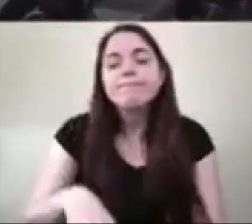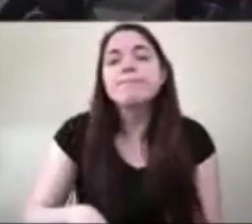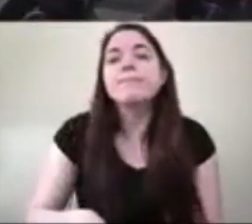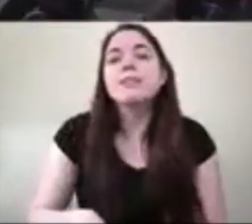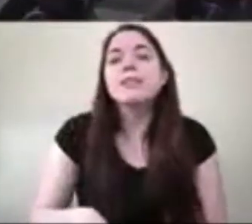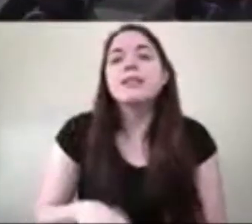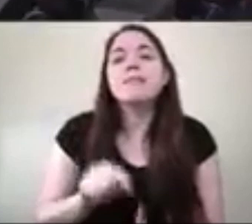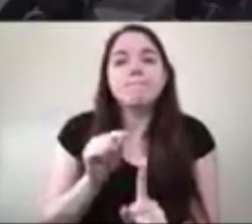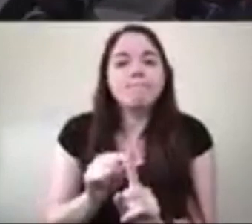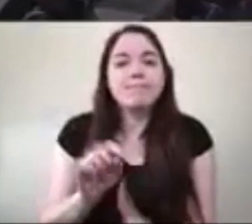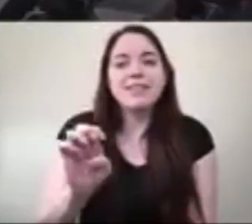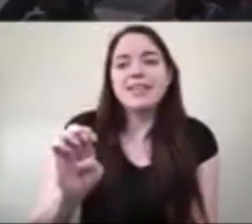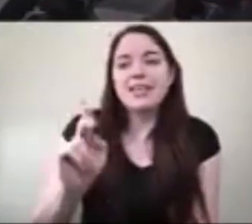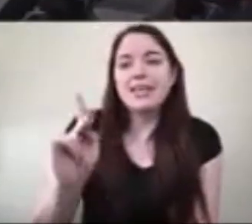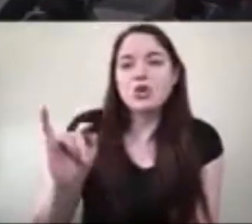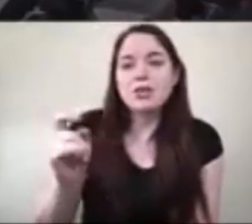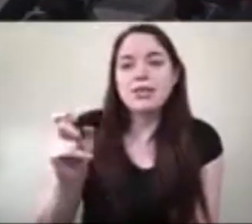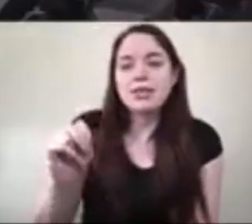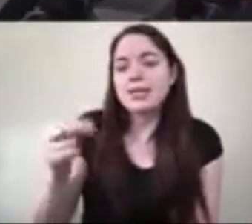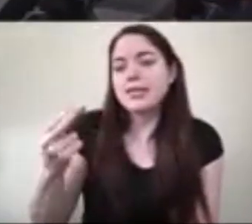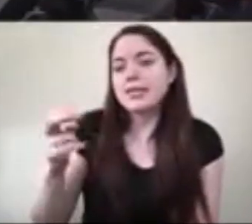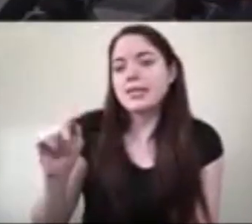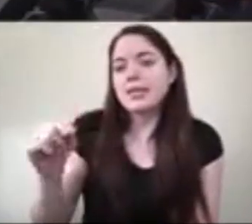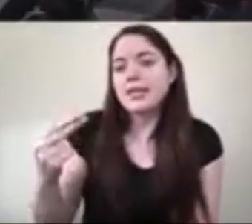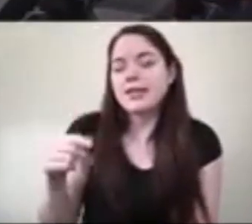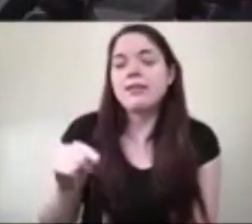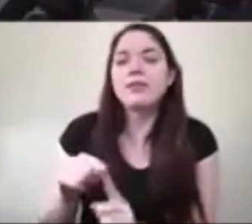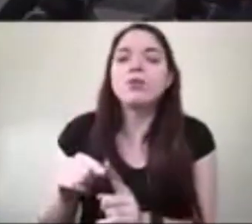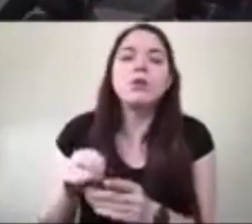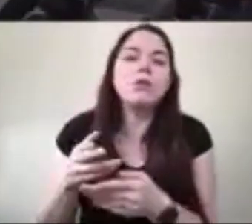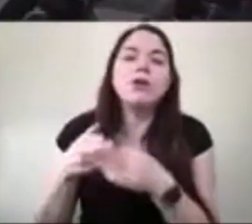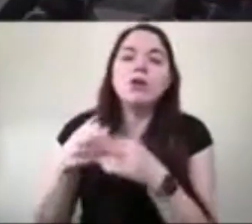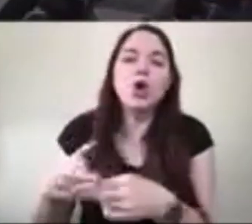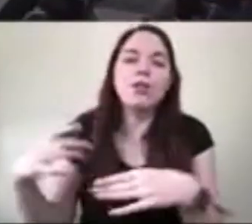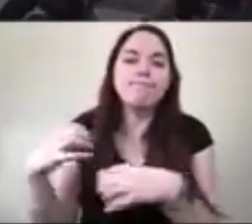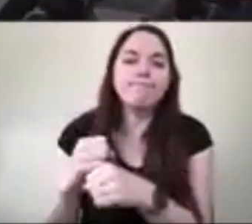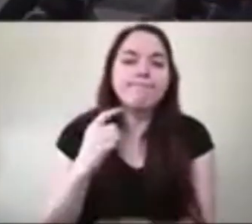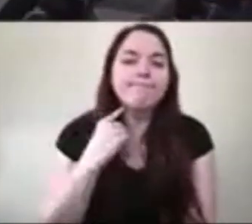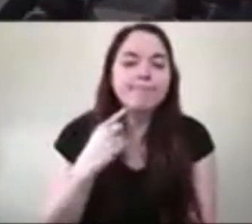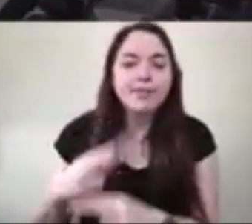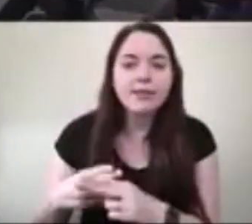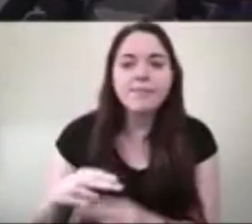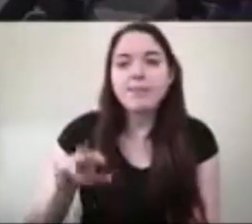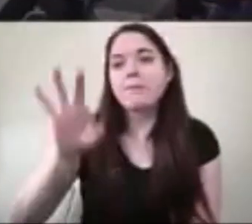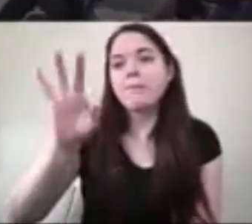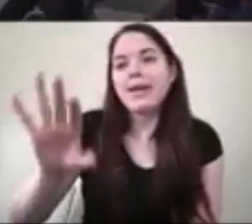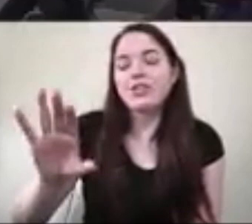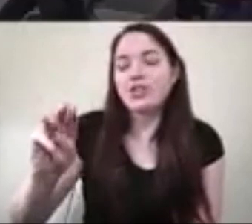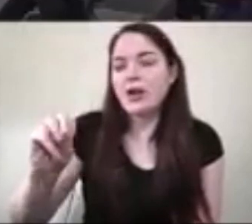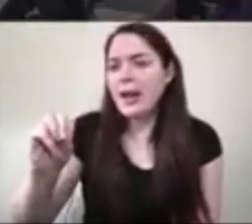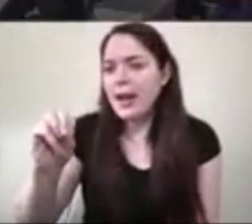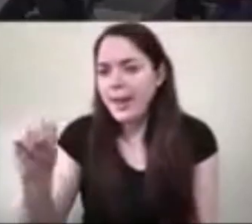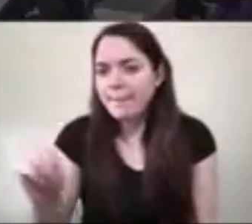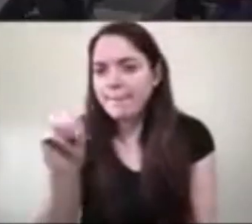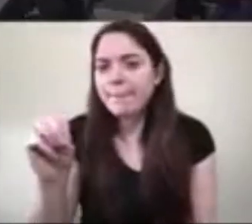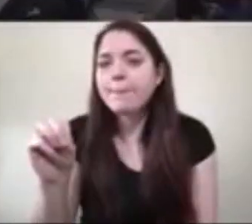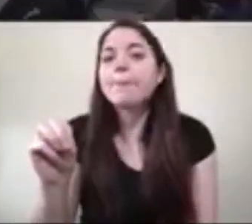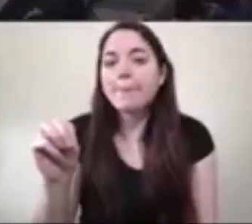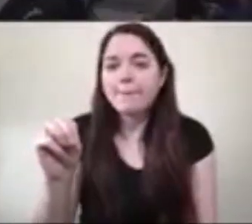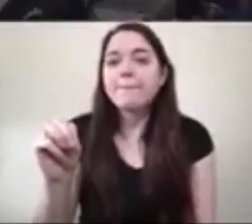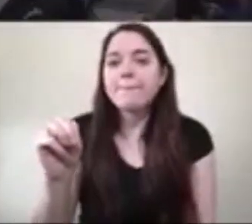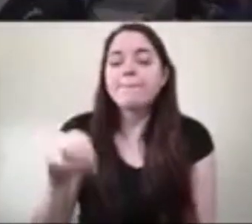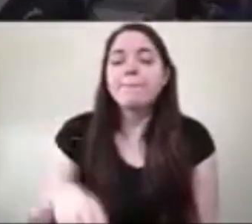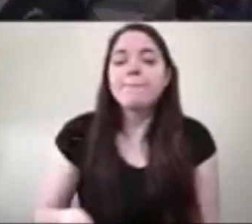who we call Pastor M, tells about this story and how it impacts their life. They write,